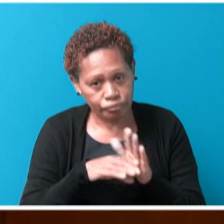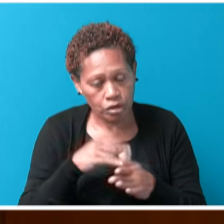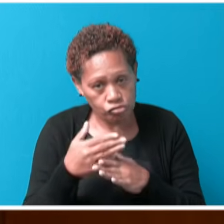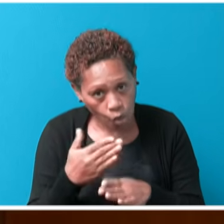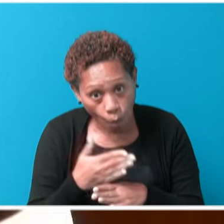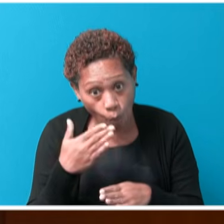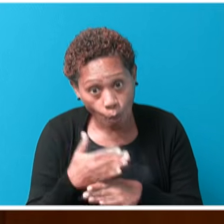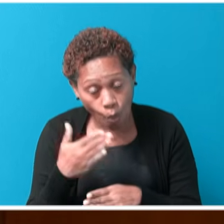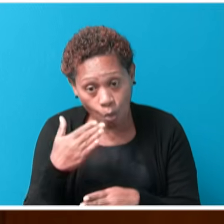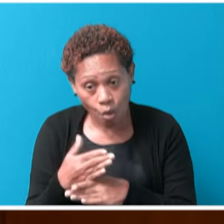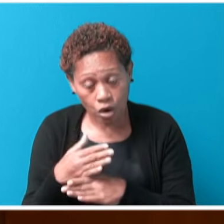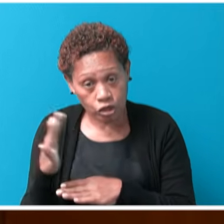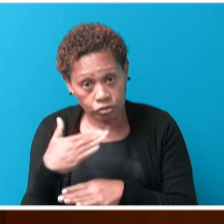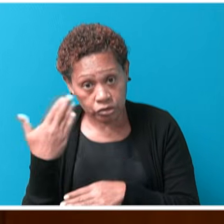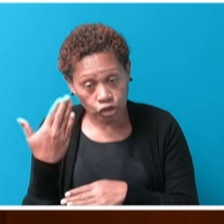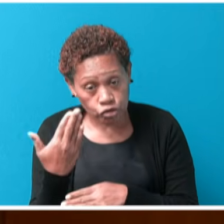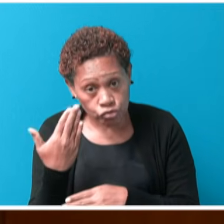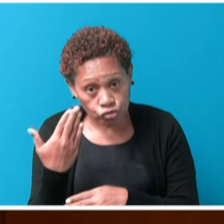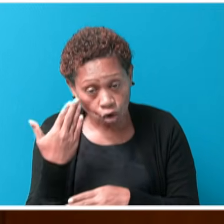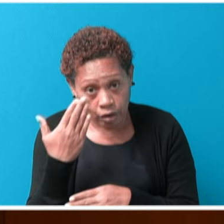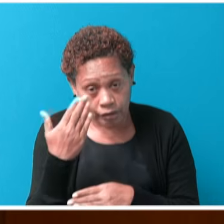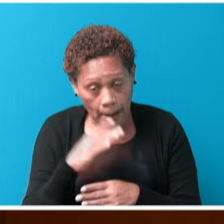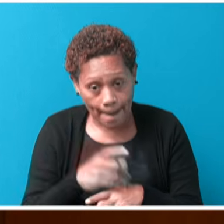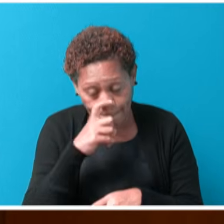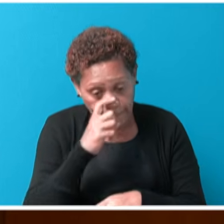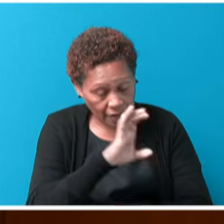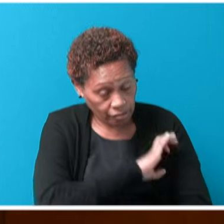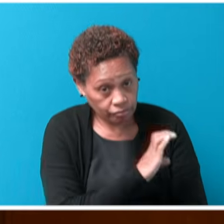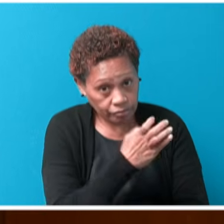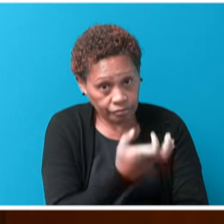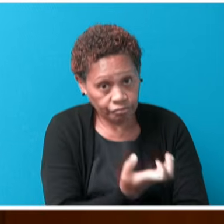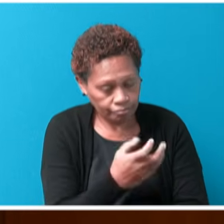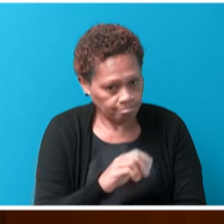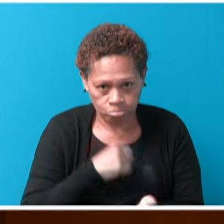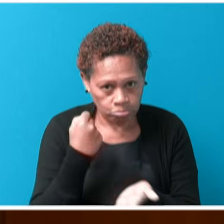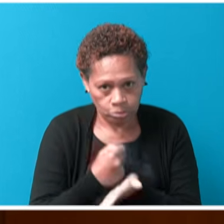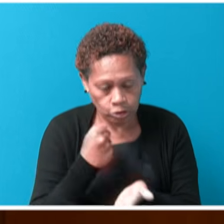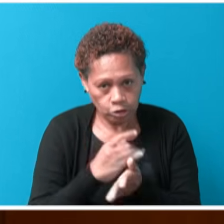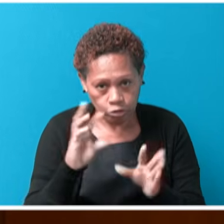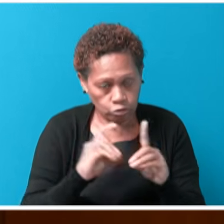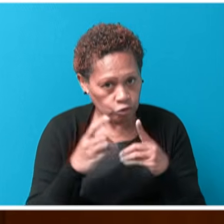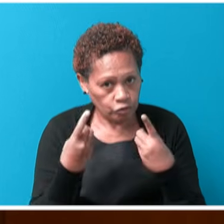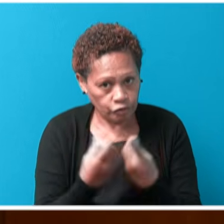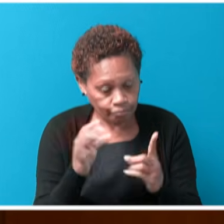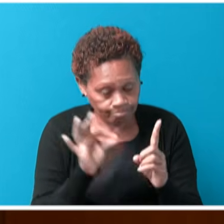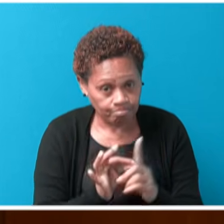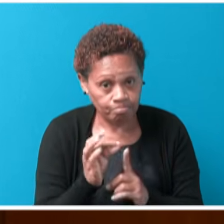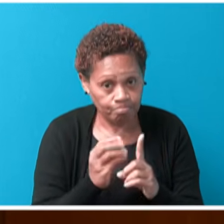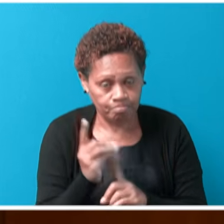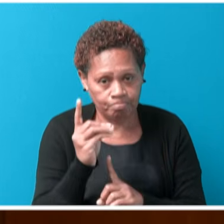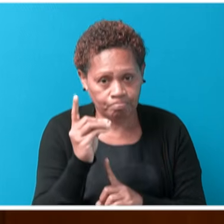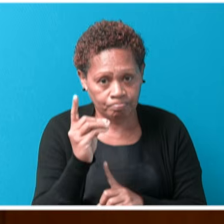shock readiness; people empowerment to ensure development translates into better services, stronger human